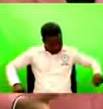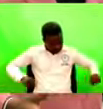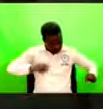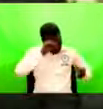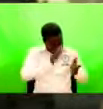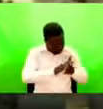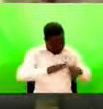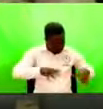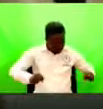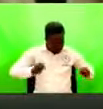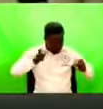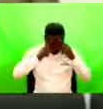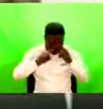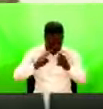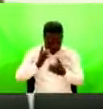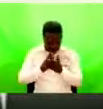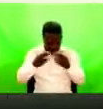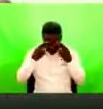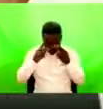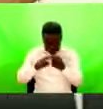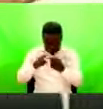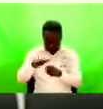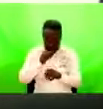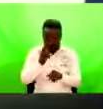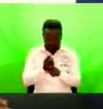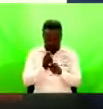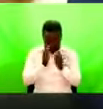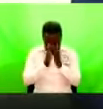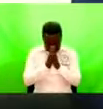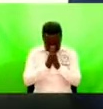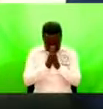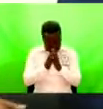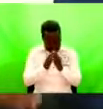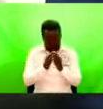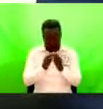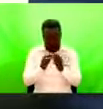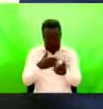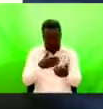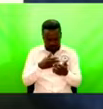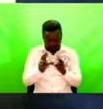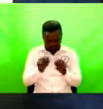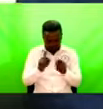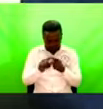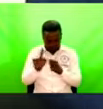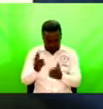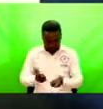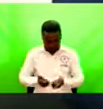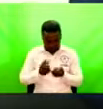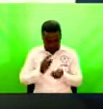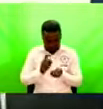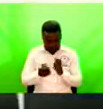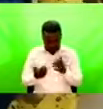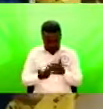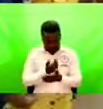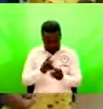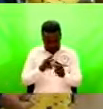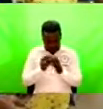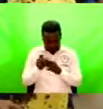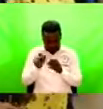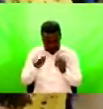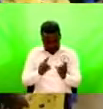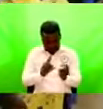something is going to happen to you. We just don't pray for naught. You are going to change into another man, that you will be able to do